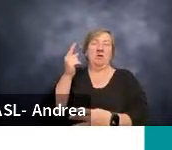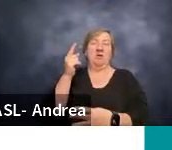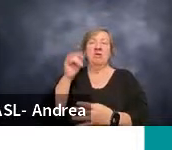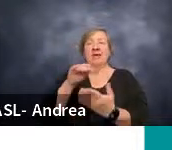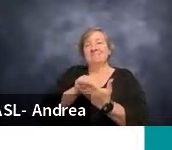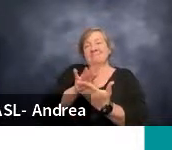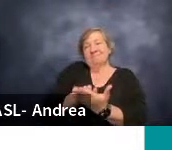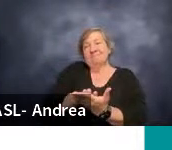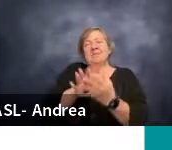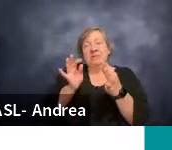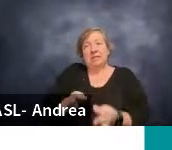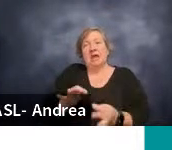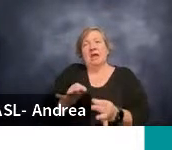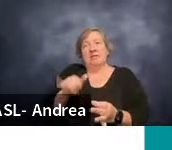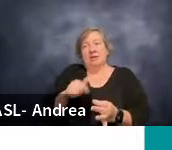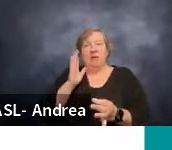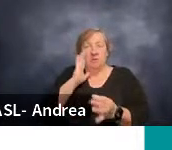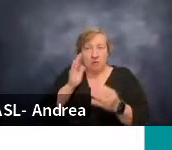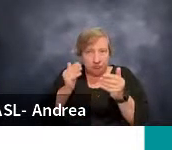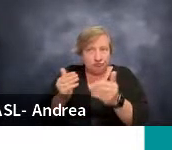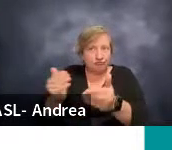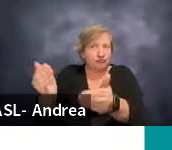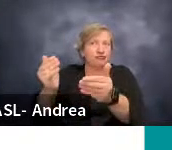of decision was based on.